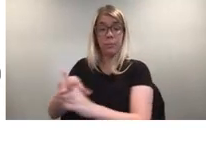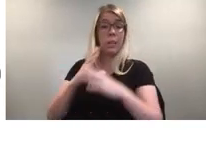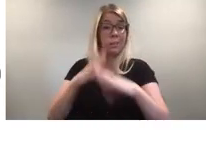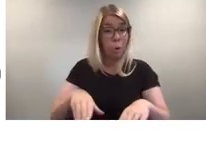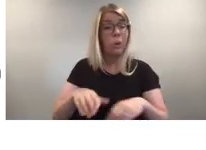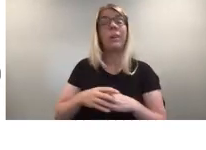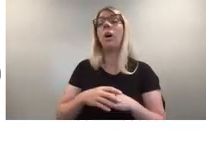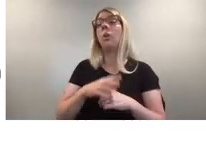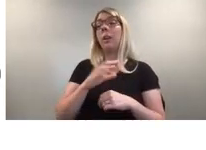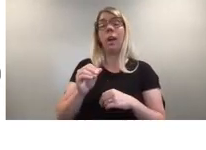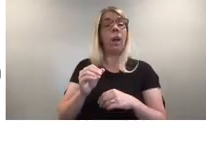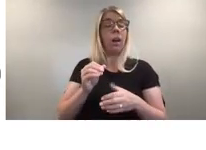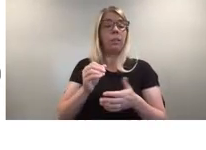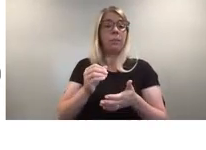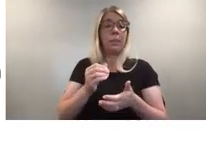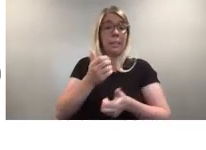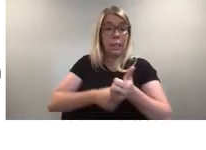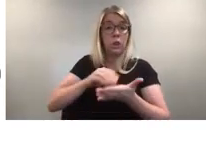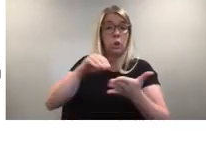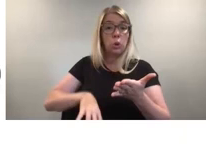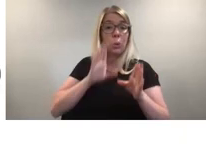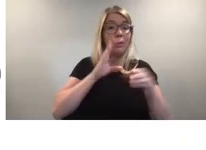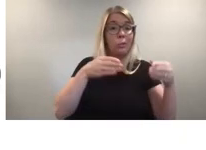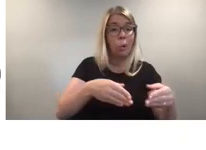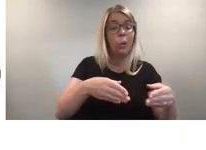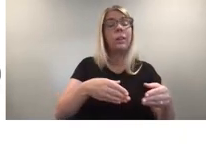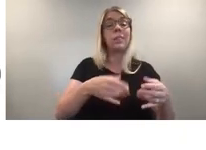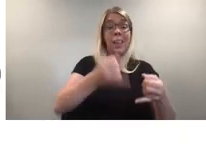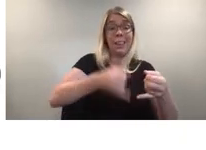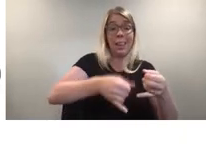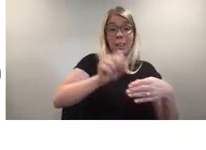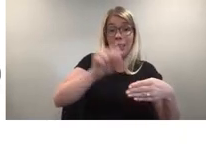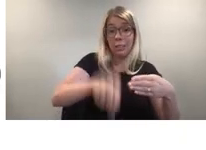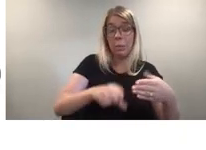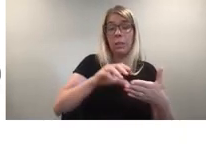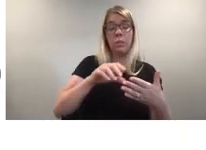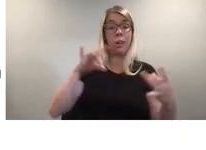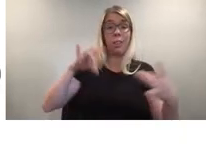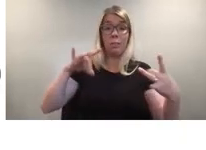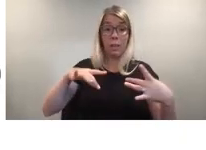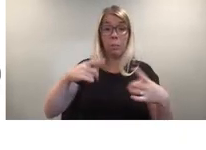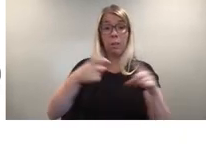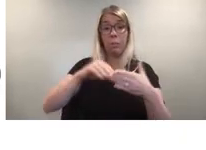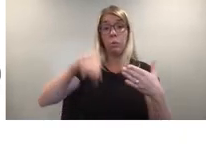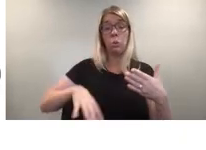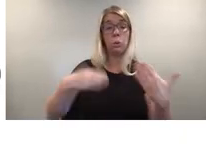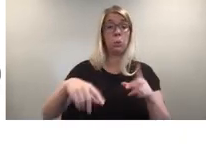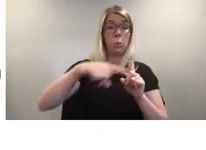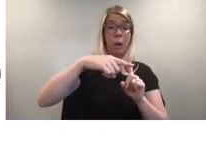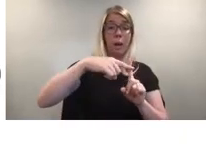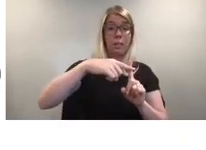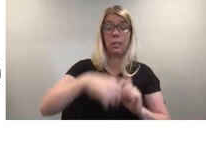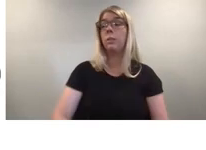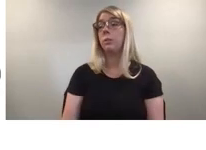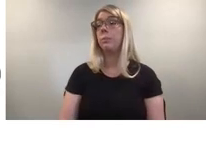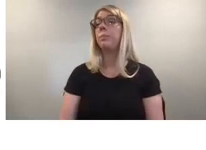content. And the instructor reported that at the end of the semester, the feedback from the students was overwhelmingly positive. So this assignment